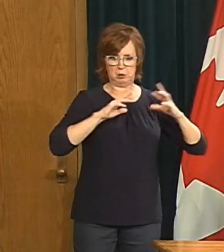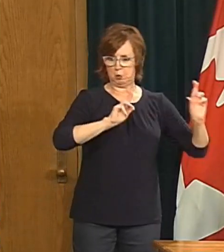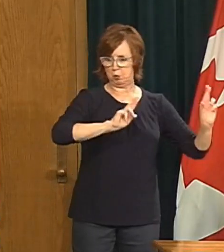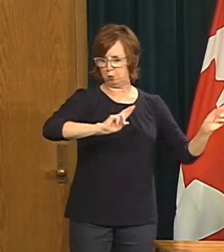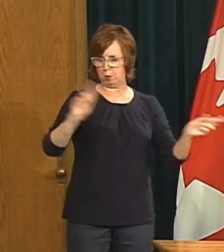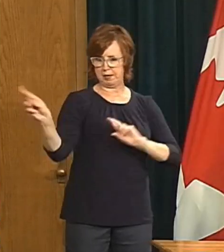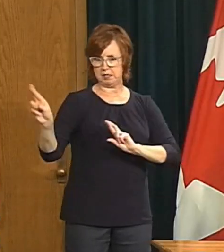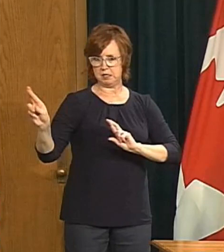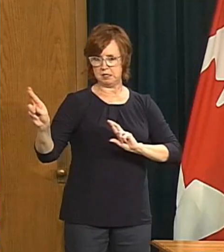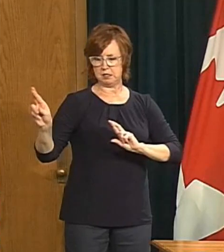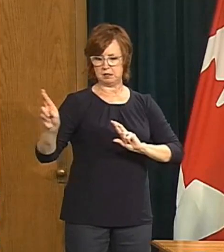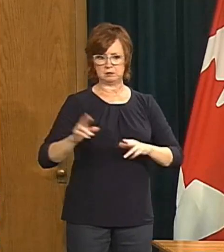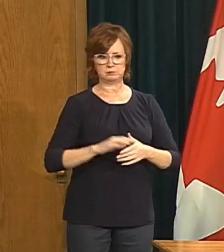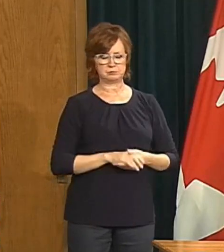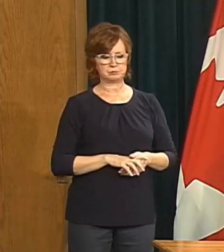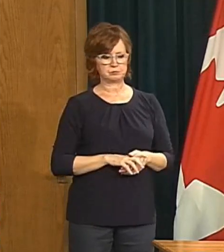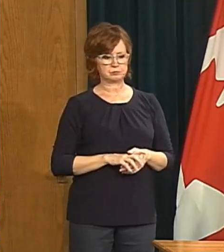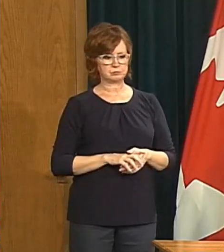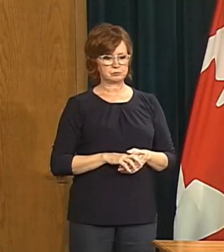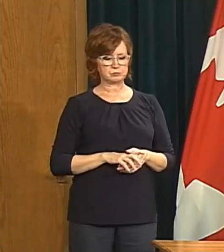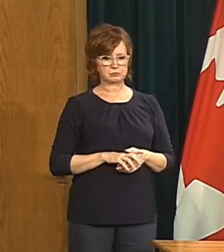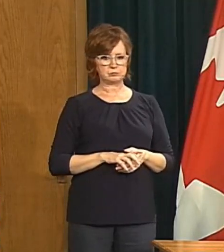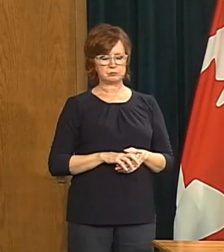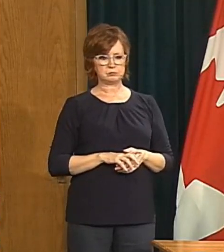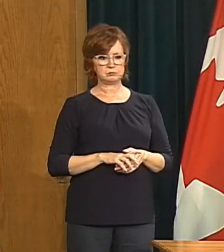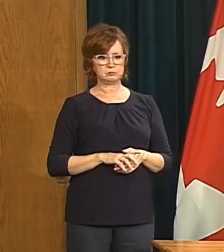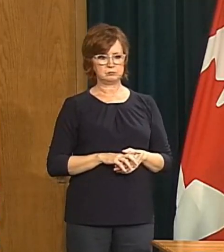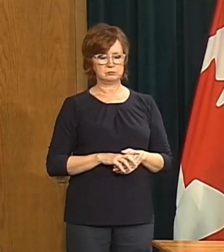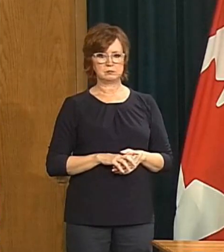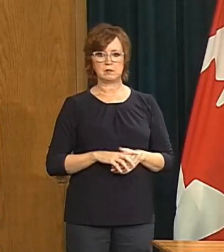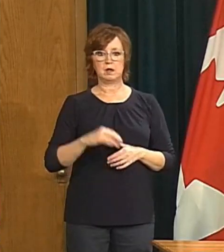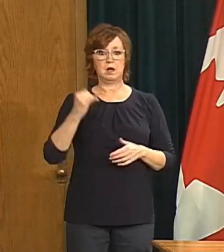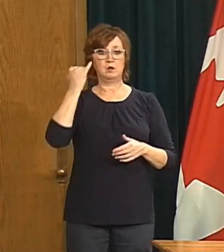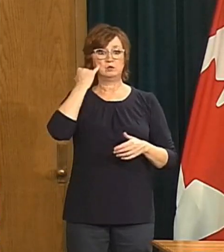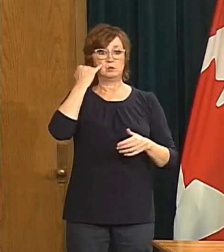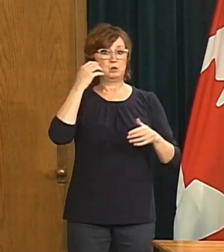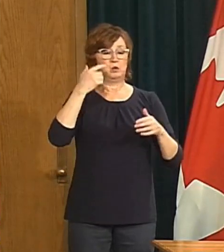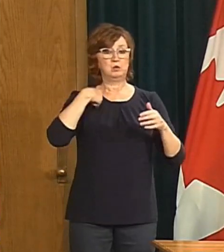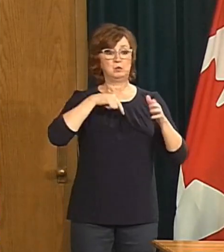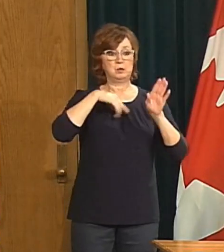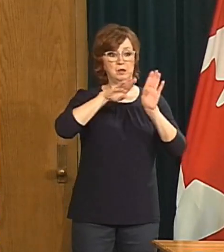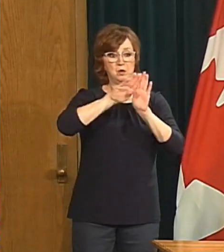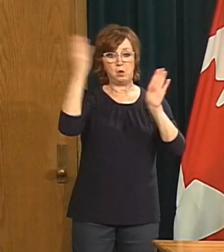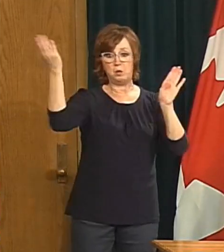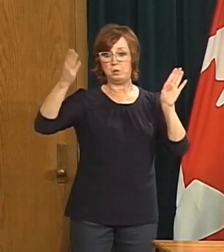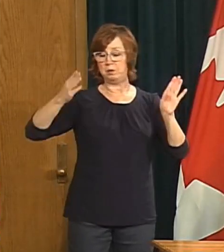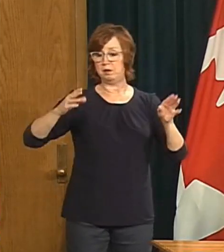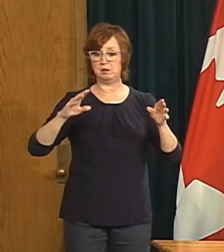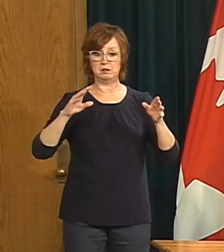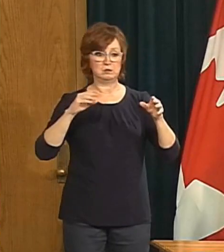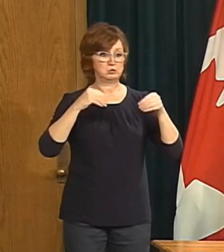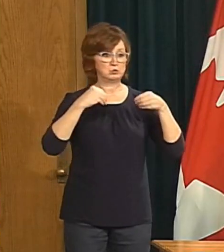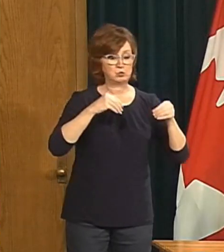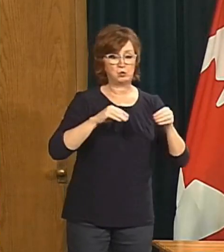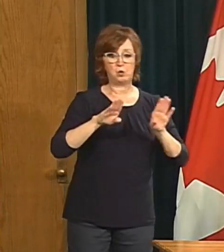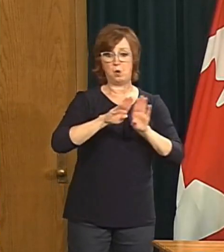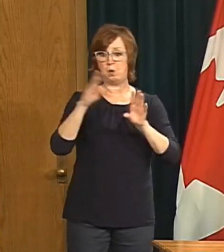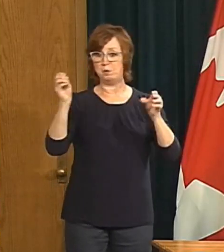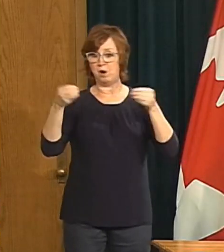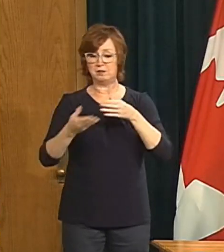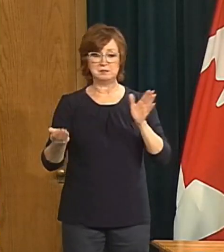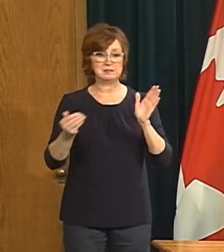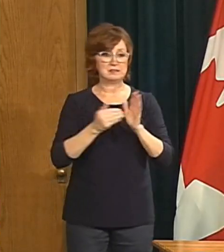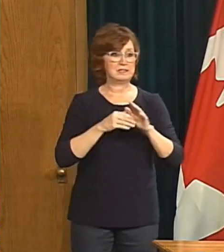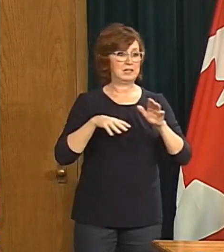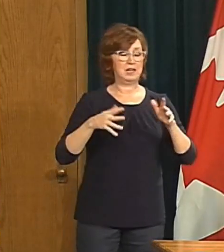in the weeks after we are able to reopen the economy, should we have a local flare-up, if you will, so